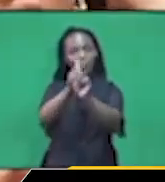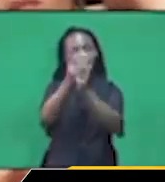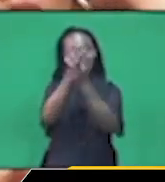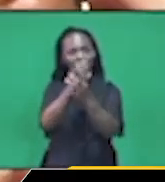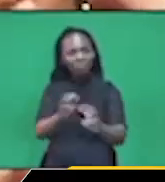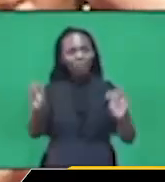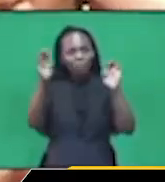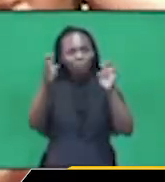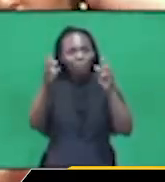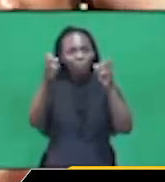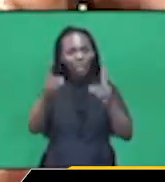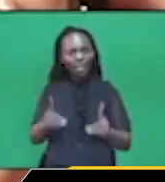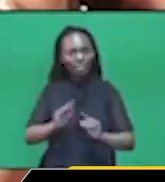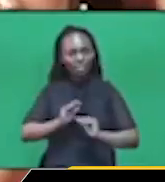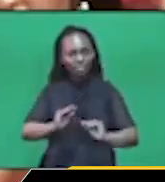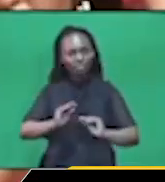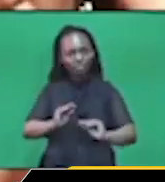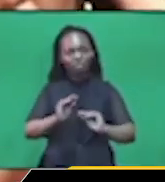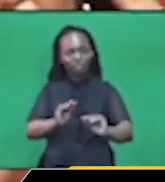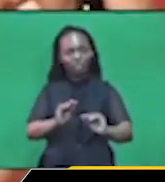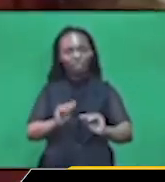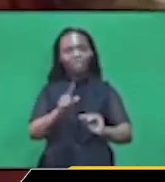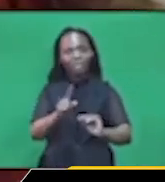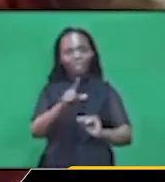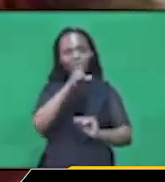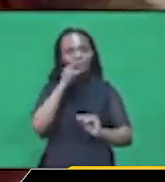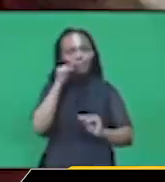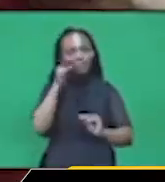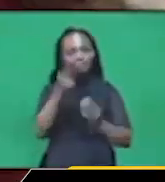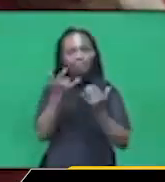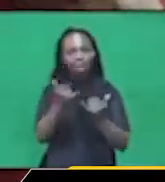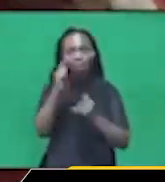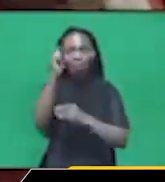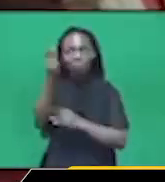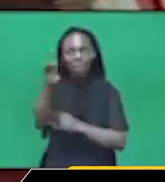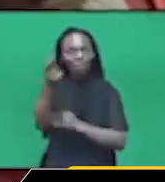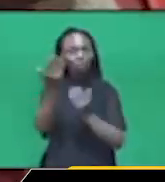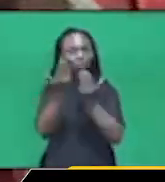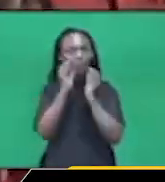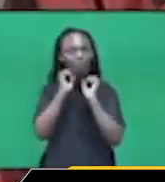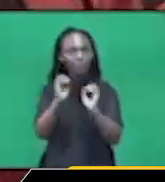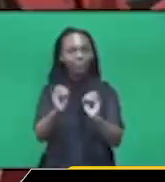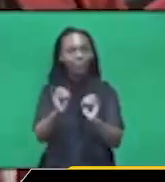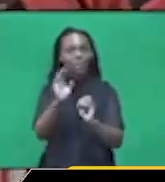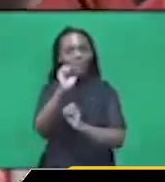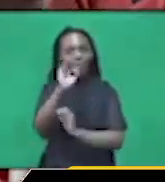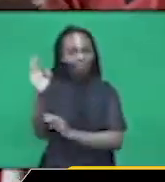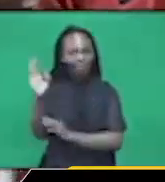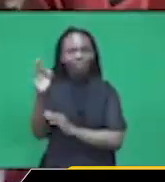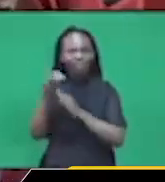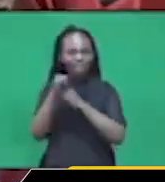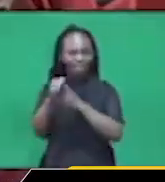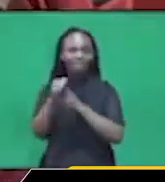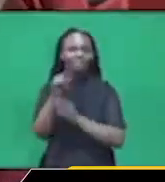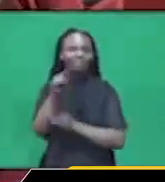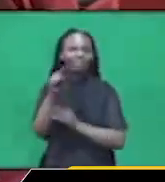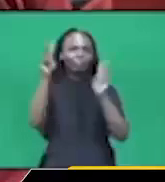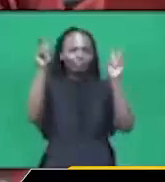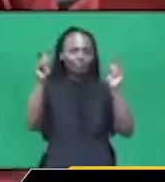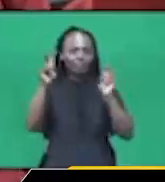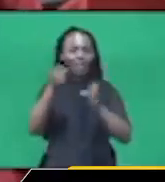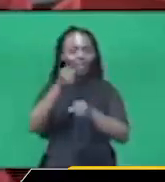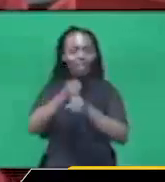to be known as the Free Fees Must Fall movement, the EFF was on the forefront, President. A year